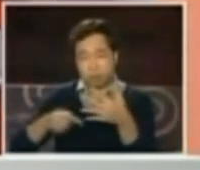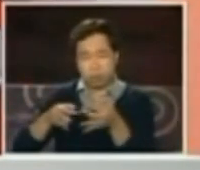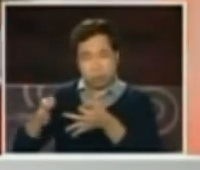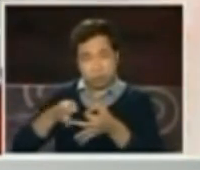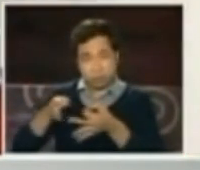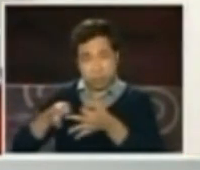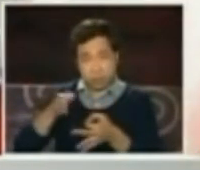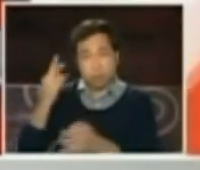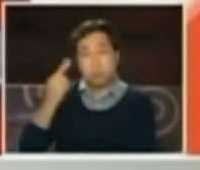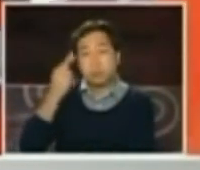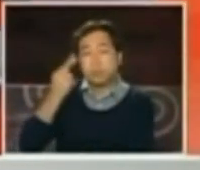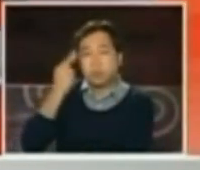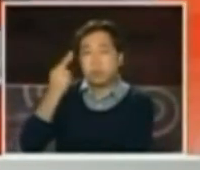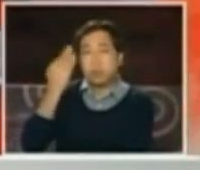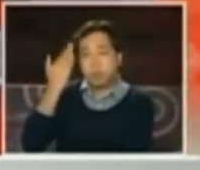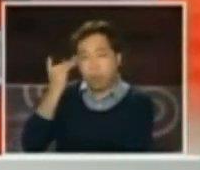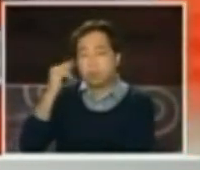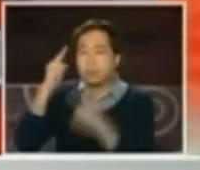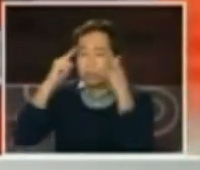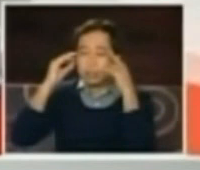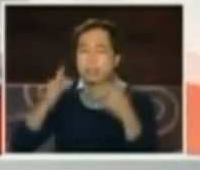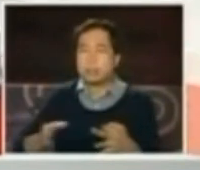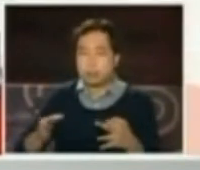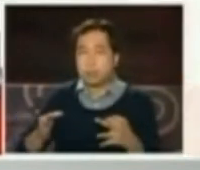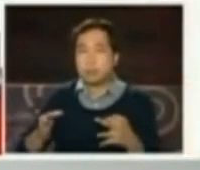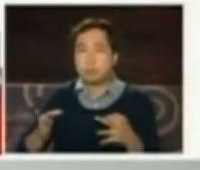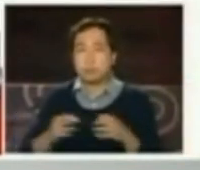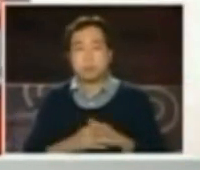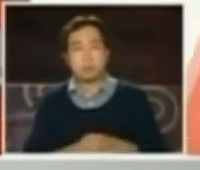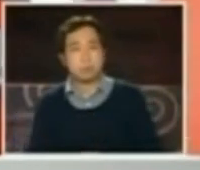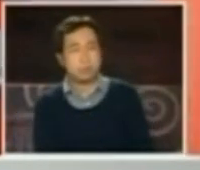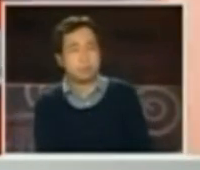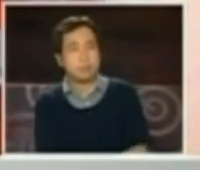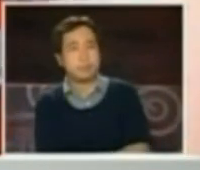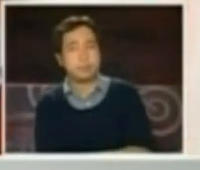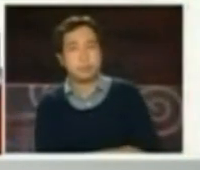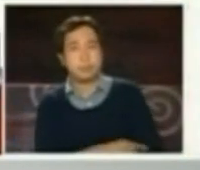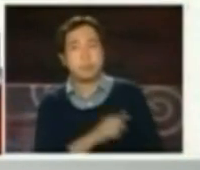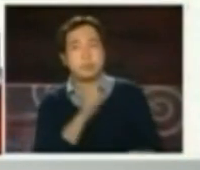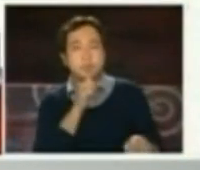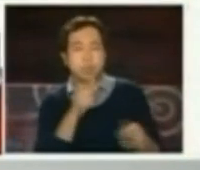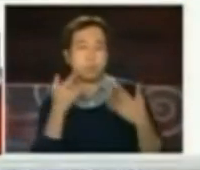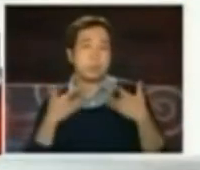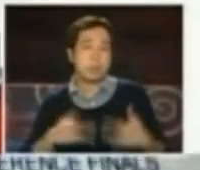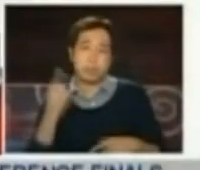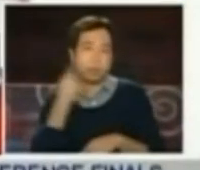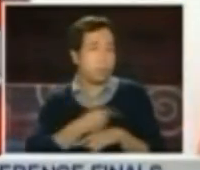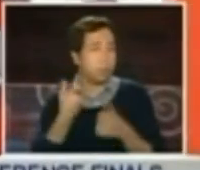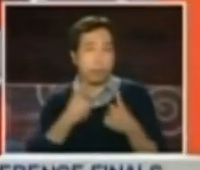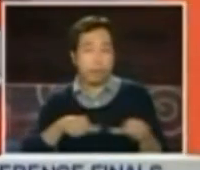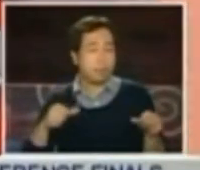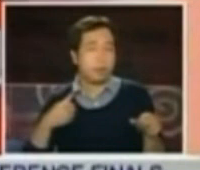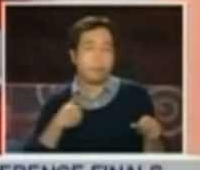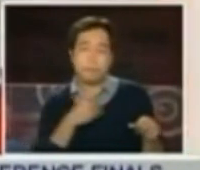detailed the reasons why they rendered a conviction? It is always a sad day for any member